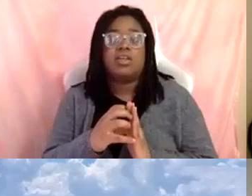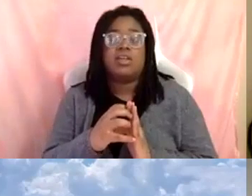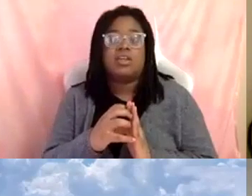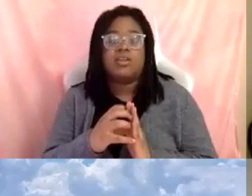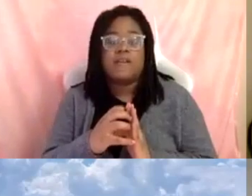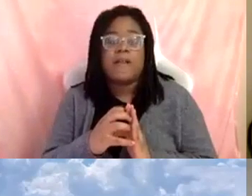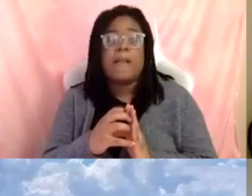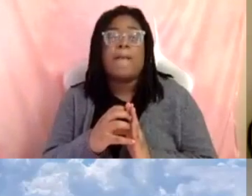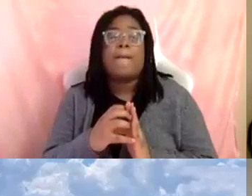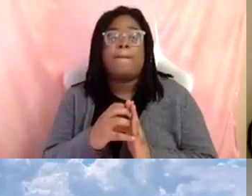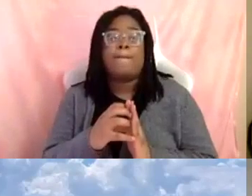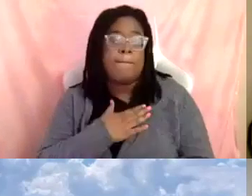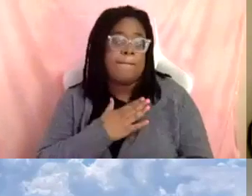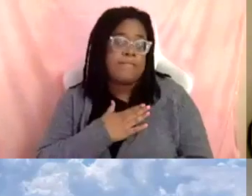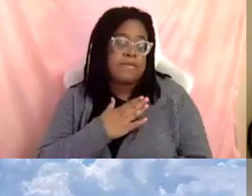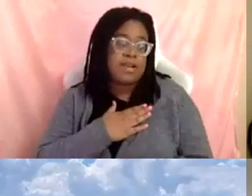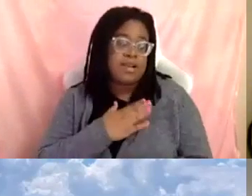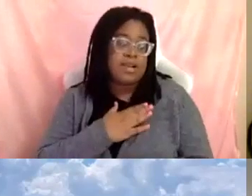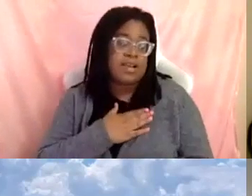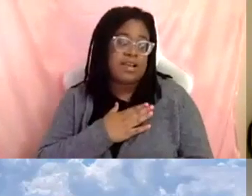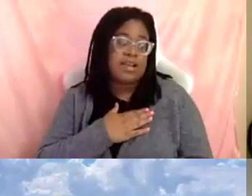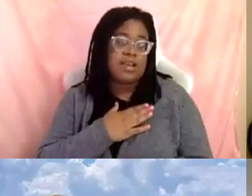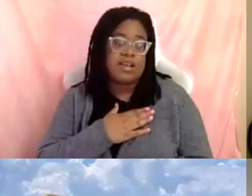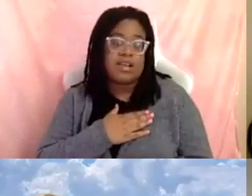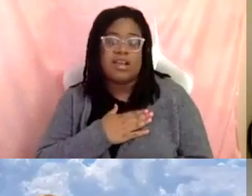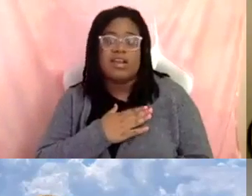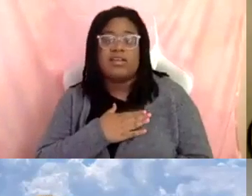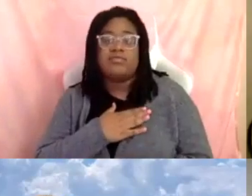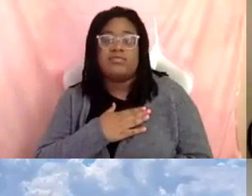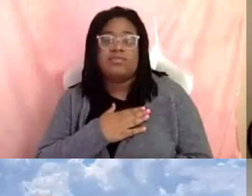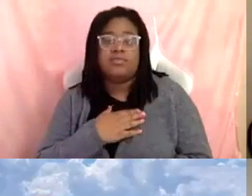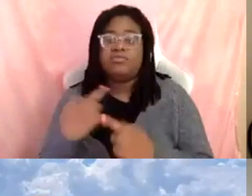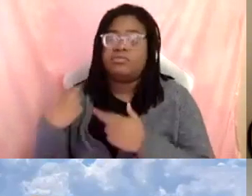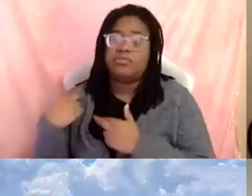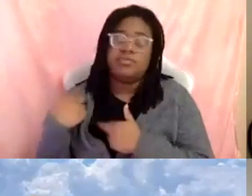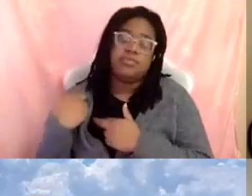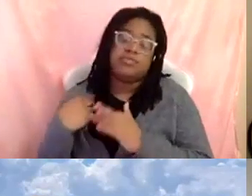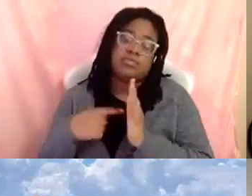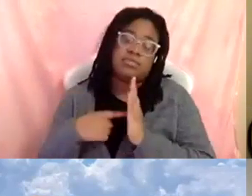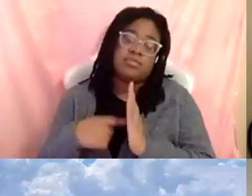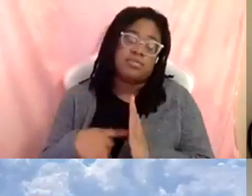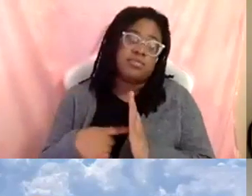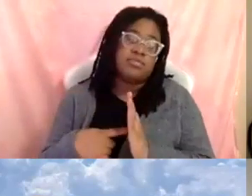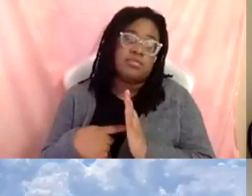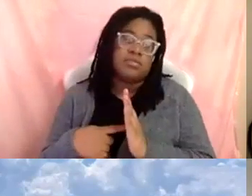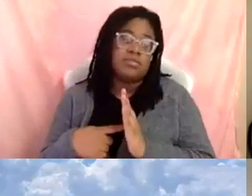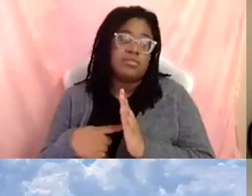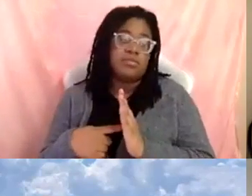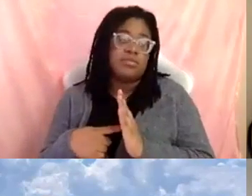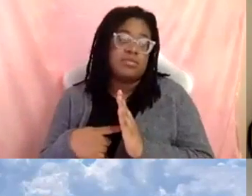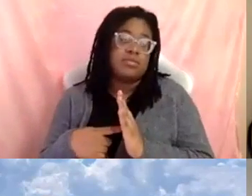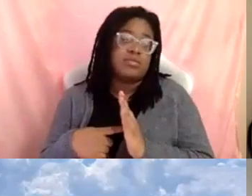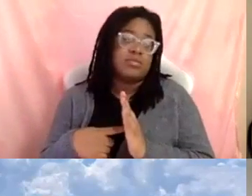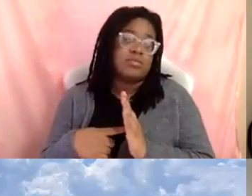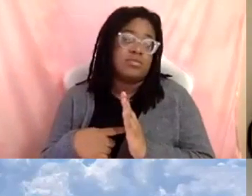my feeling of responsibility to you is to show how